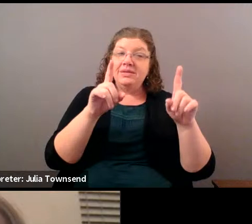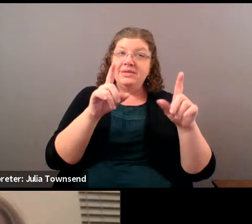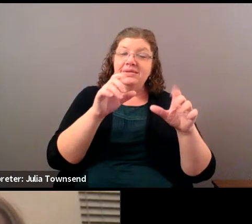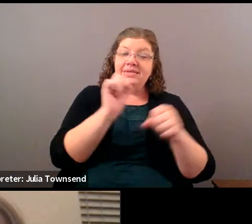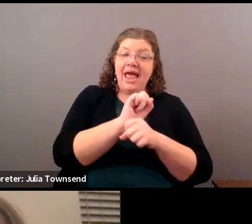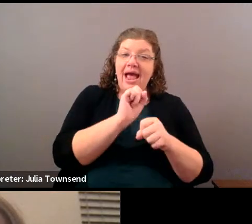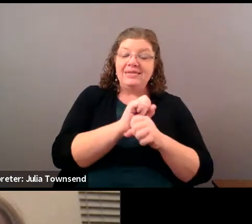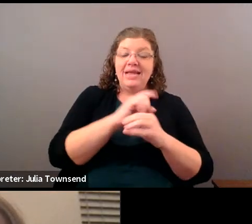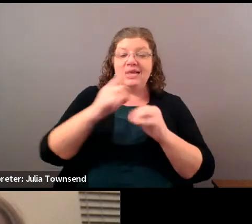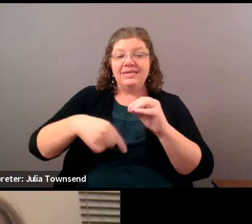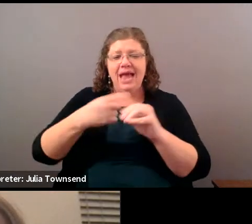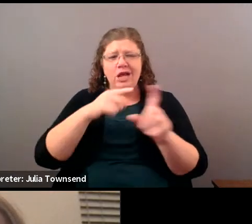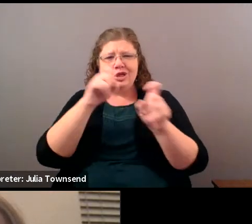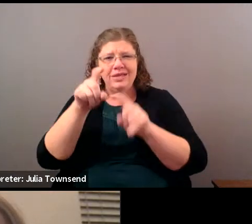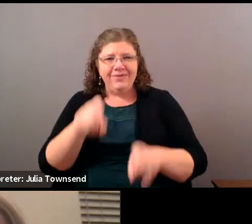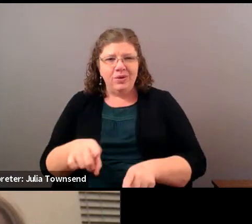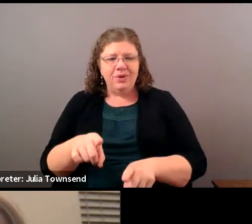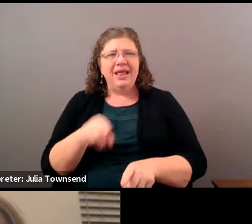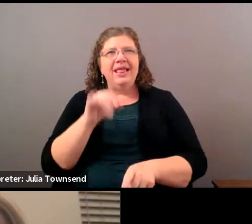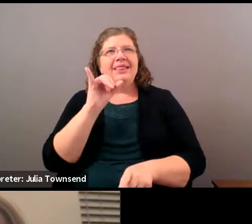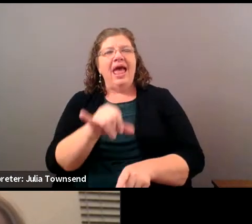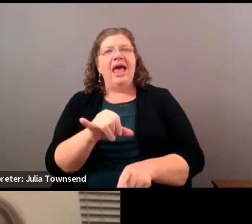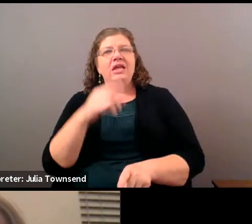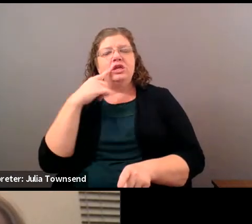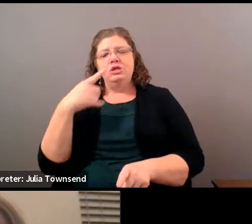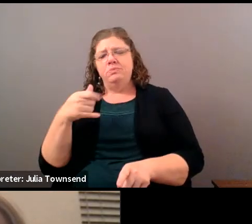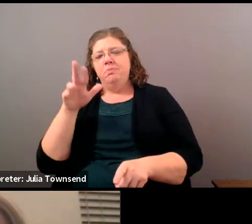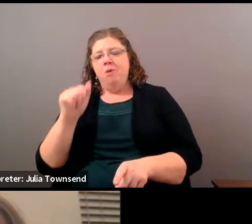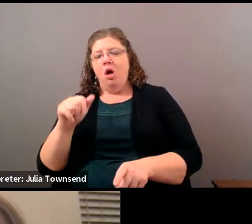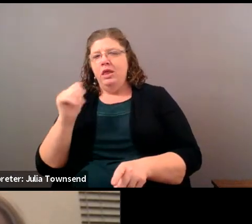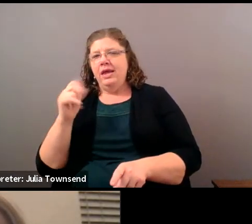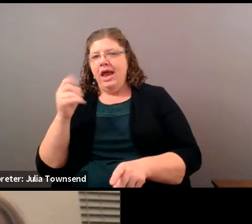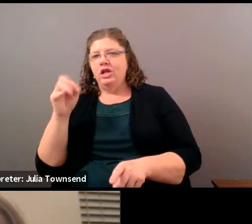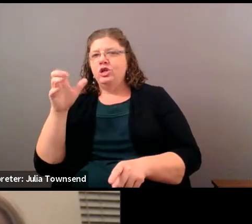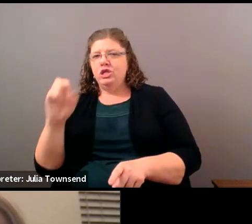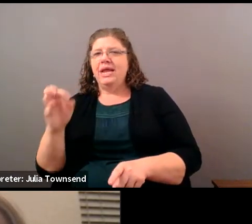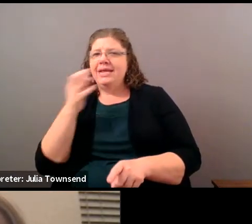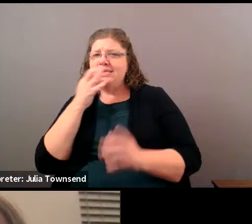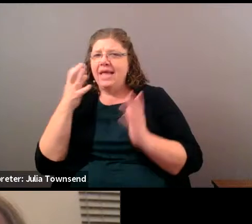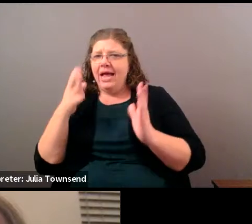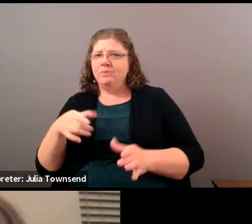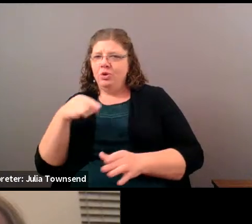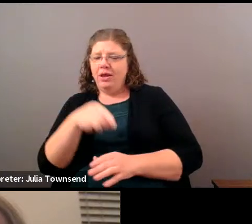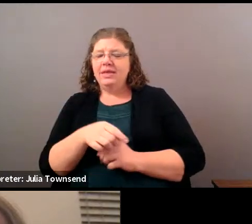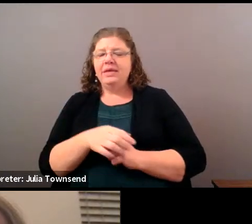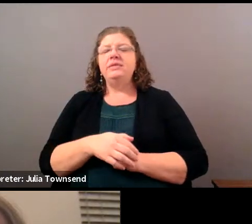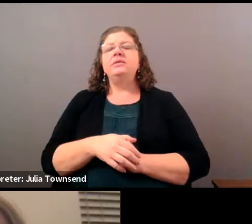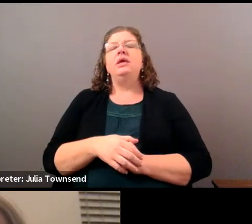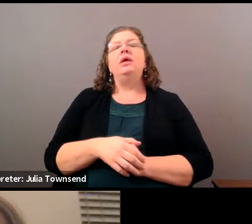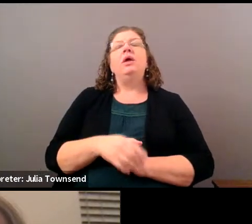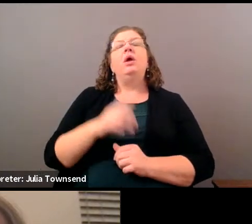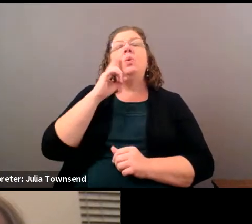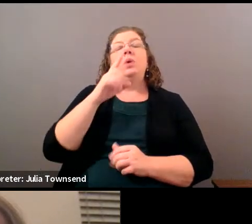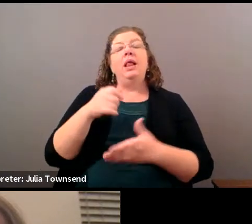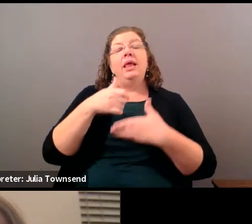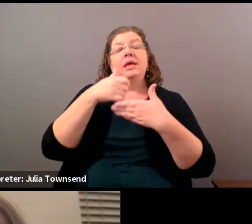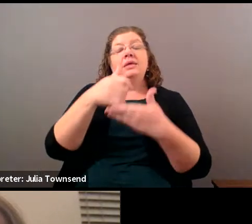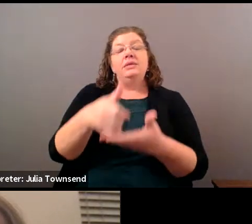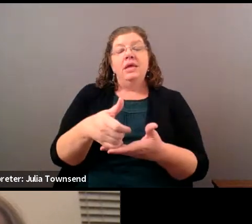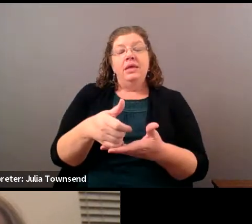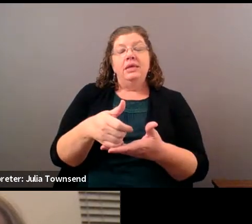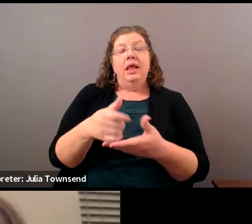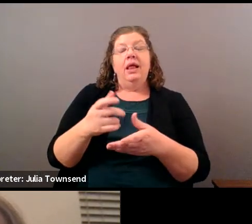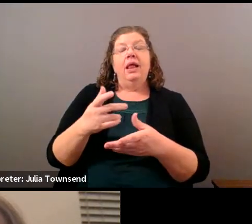inquiry, what this will do, and Paul Anderson is the expert who's associated with Bozeman Science, is to lend expertise